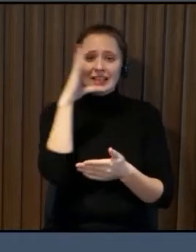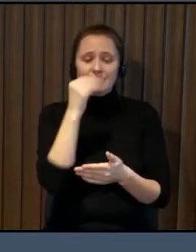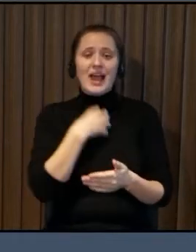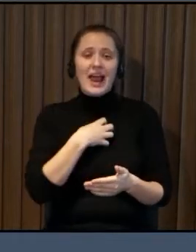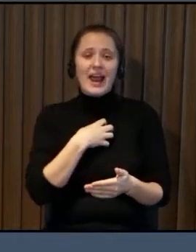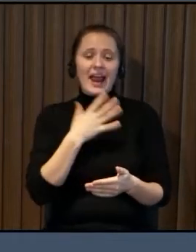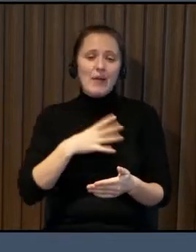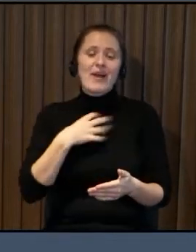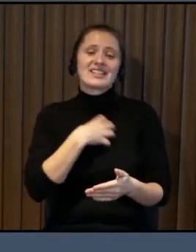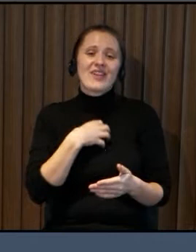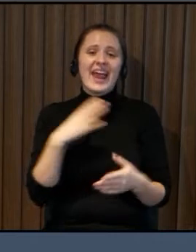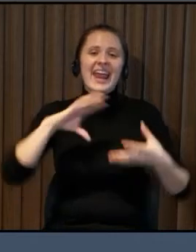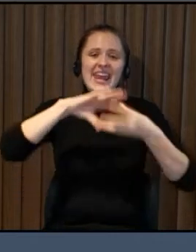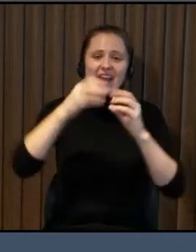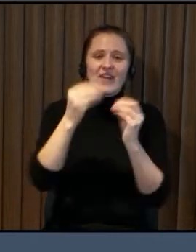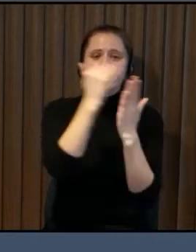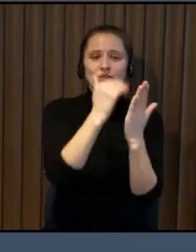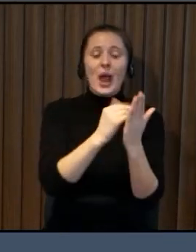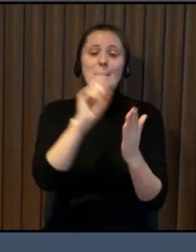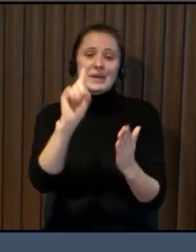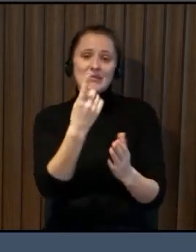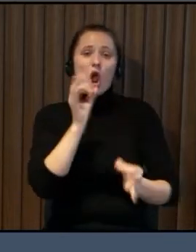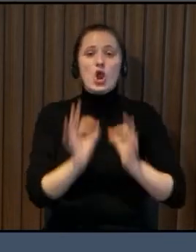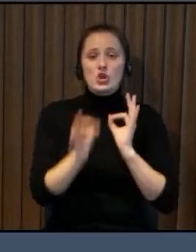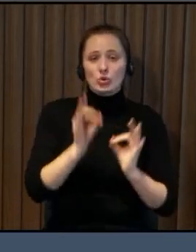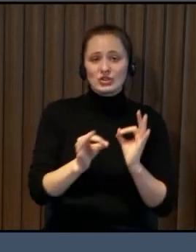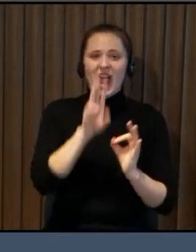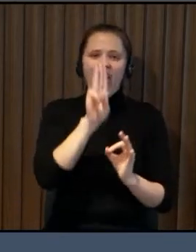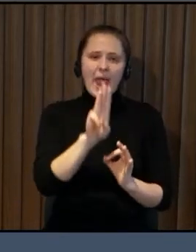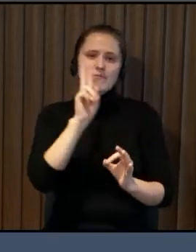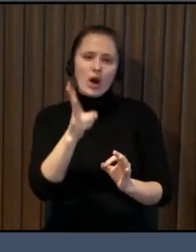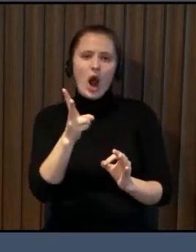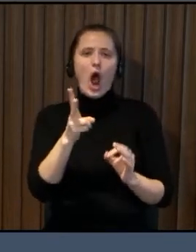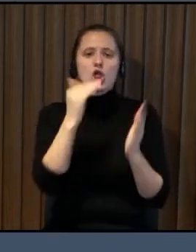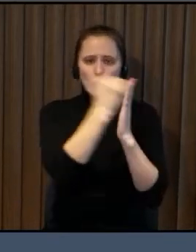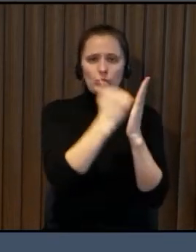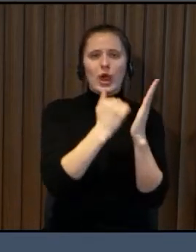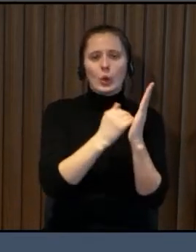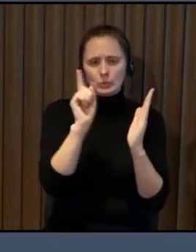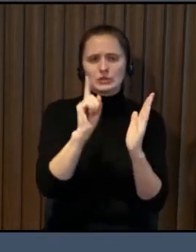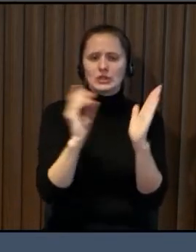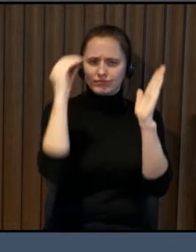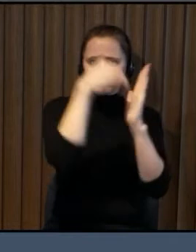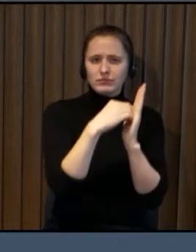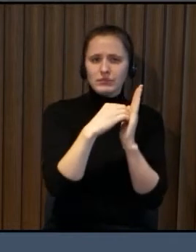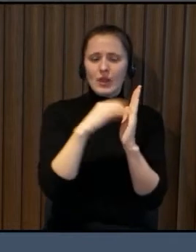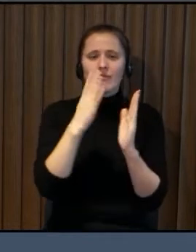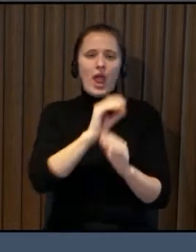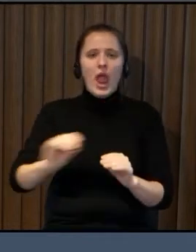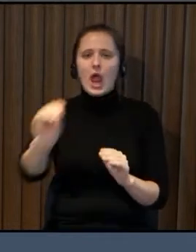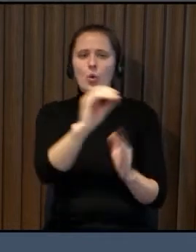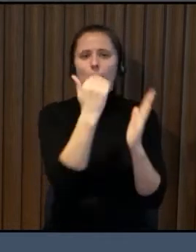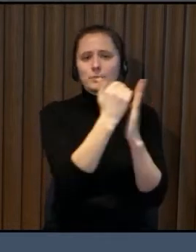a lot. So there are three examples why this has to be taken into account. This is in